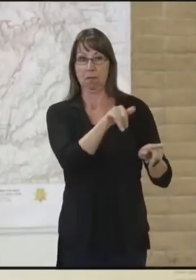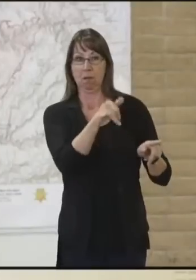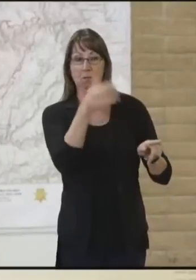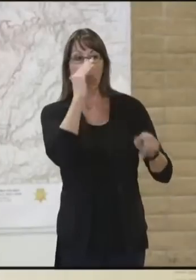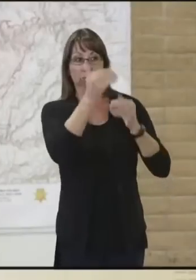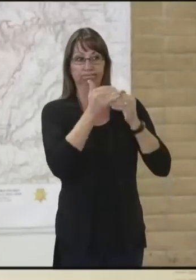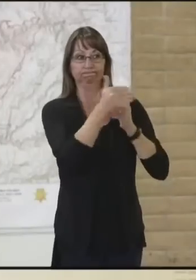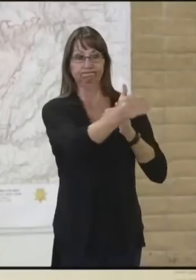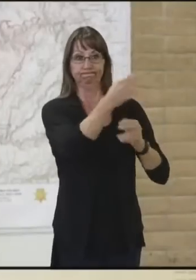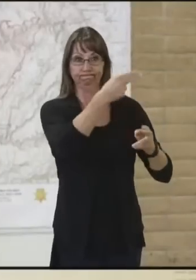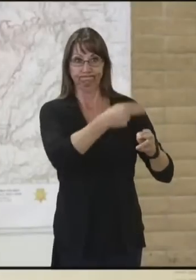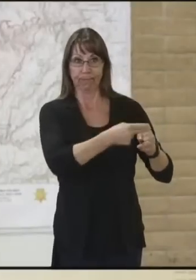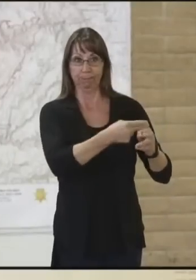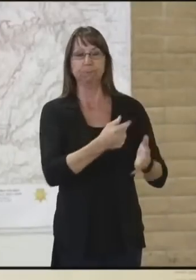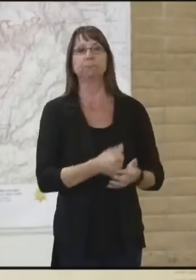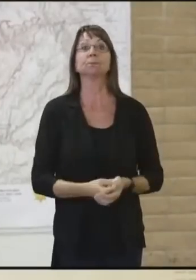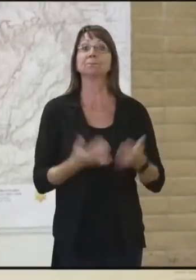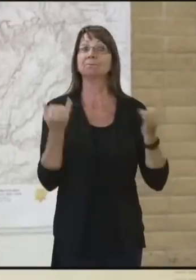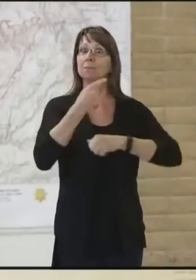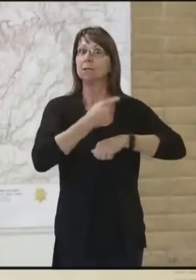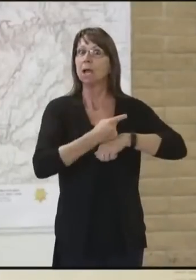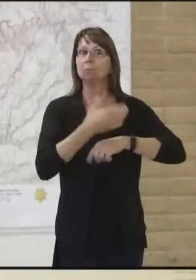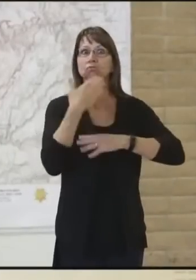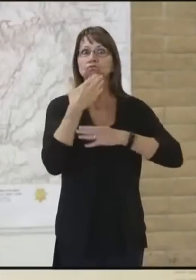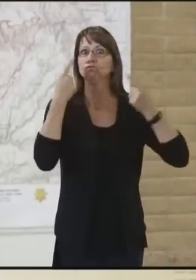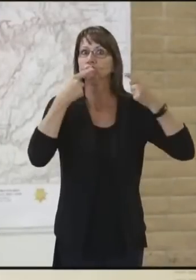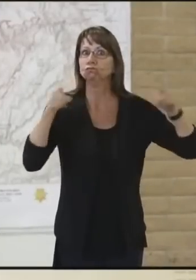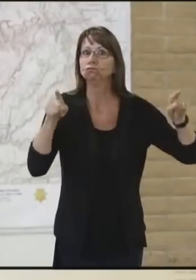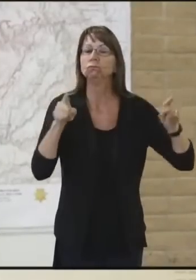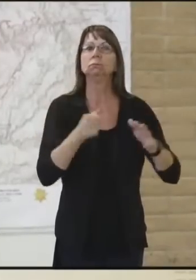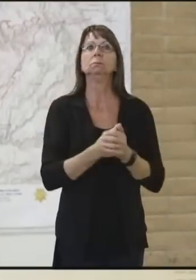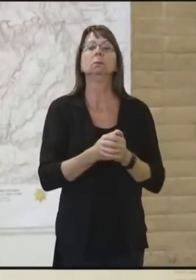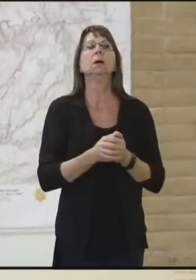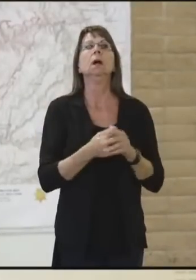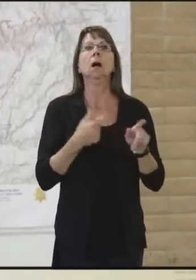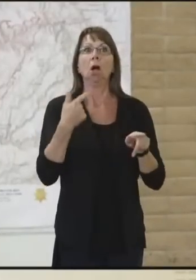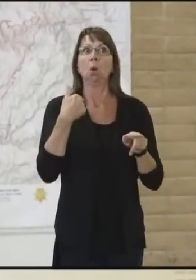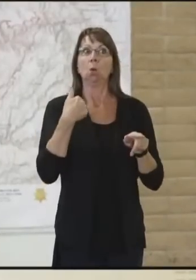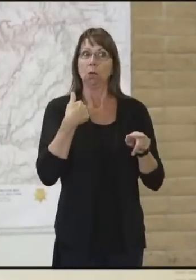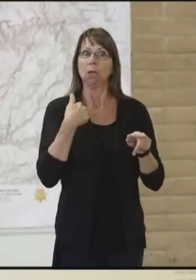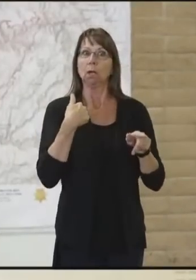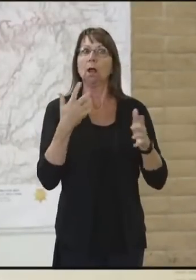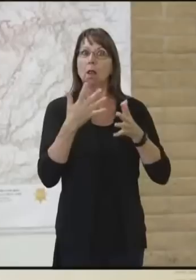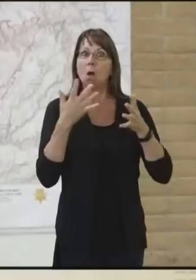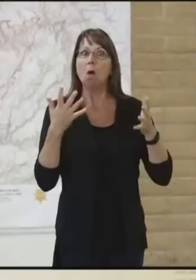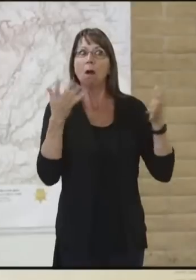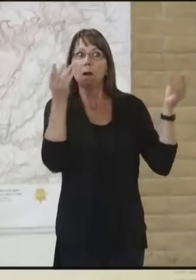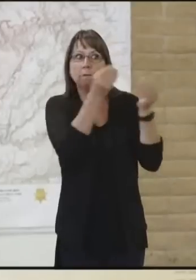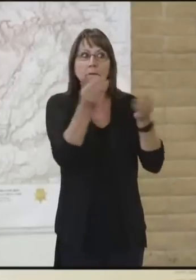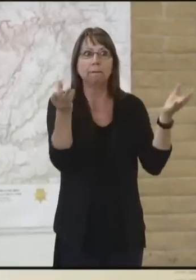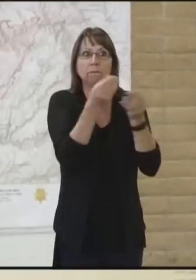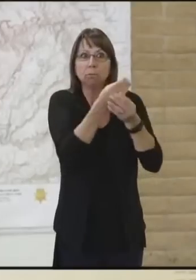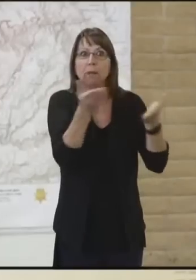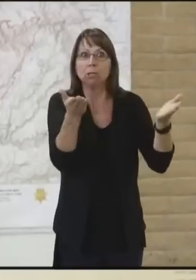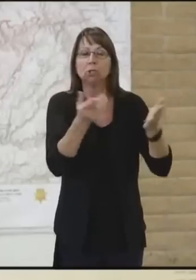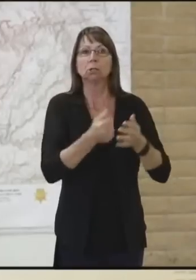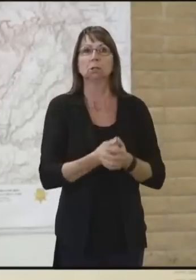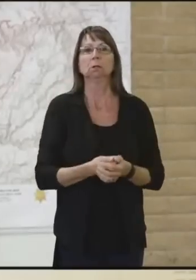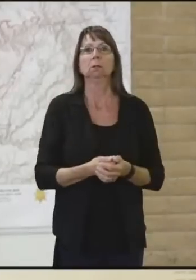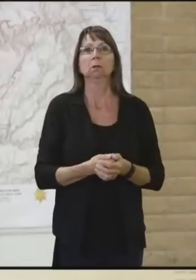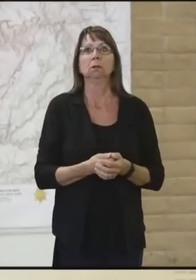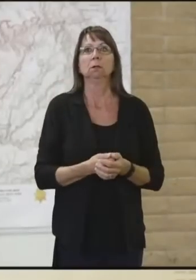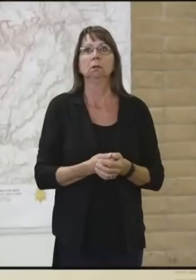We have made a little bit of headway today as far as getting information out into the public. Before this press conference, there is